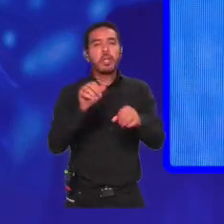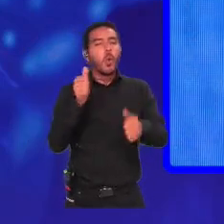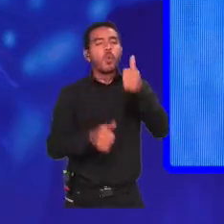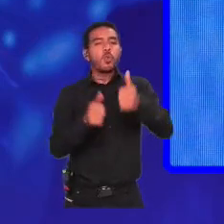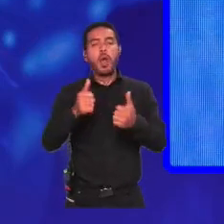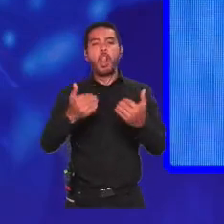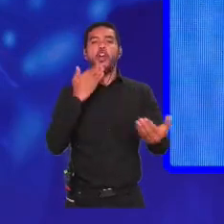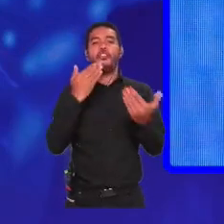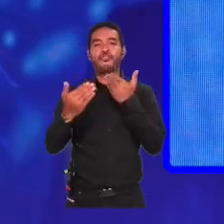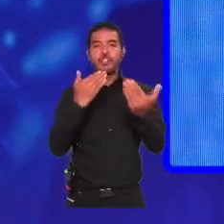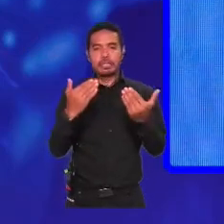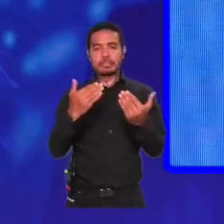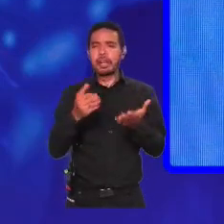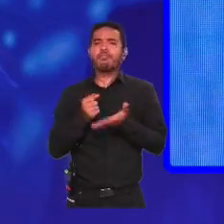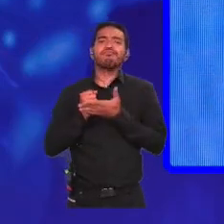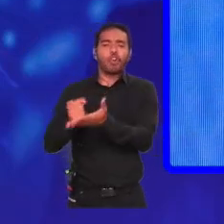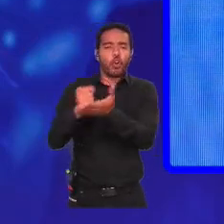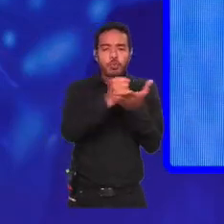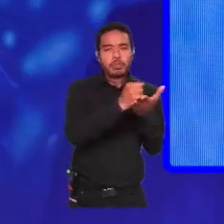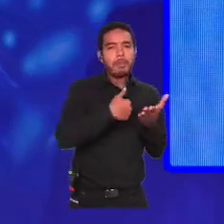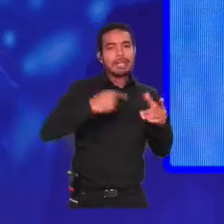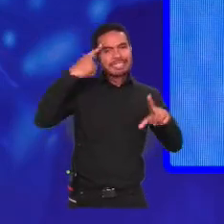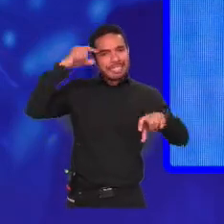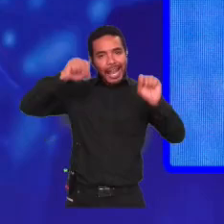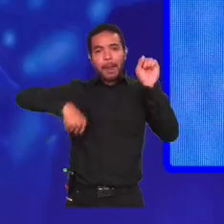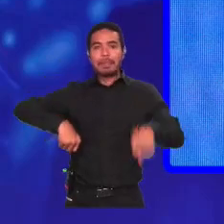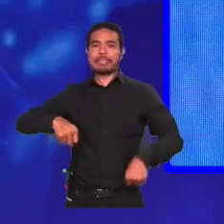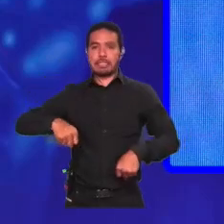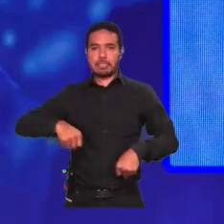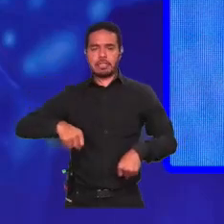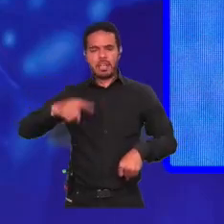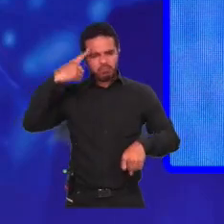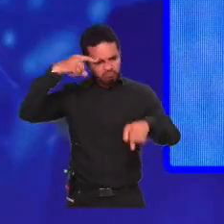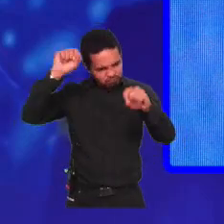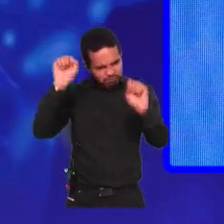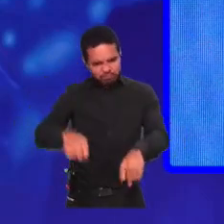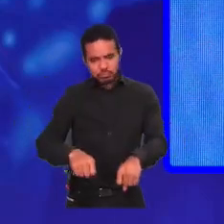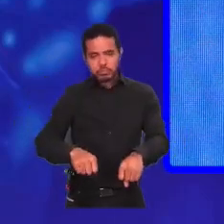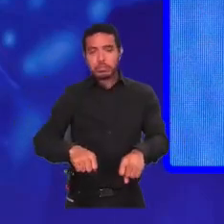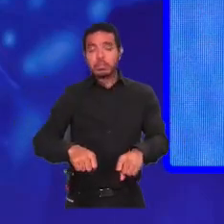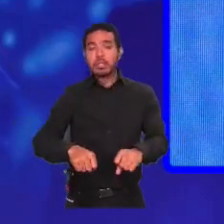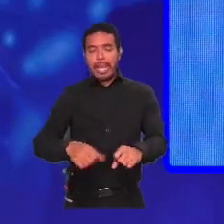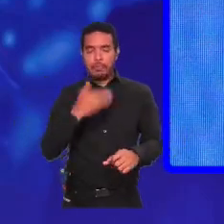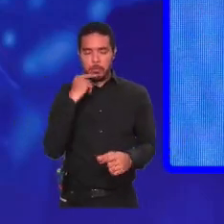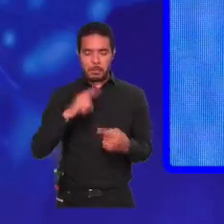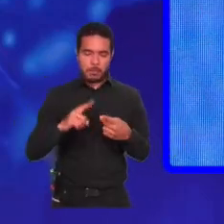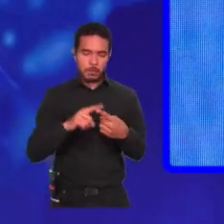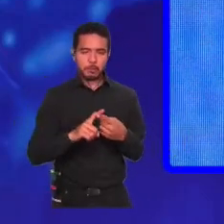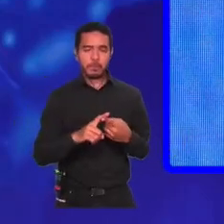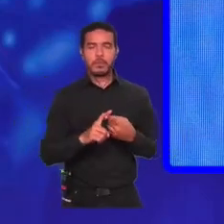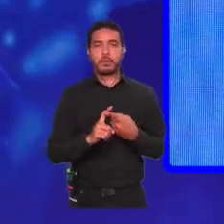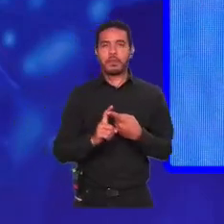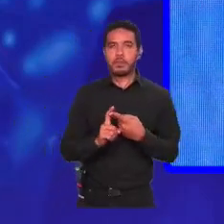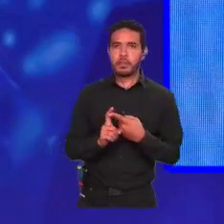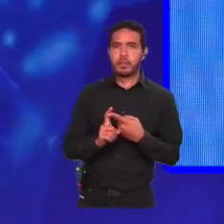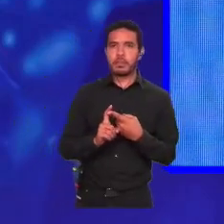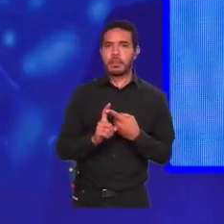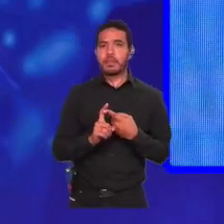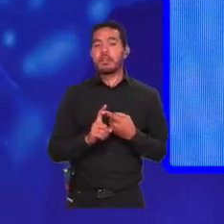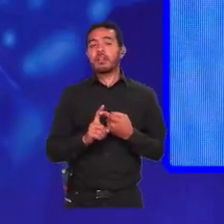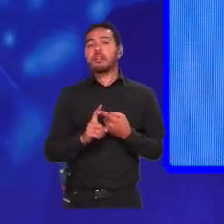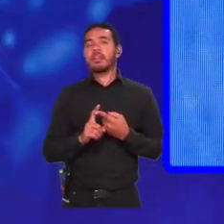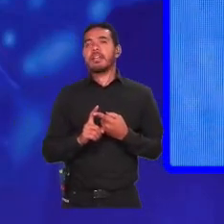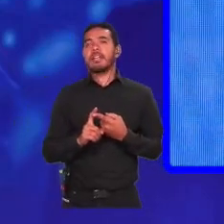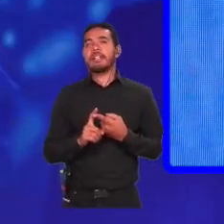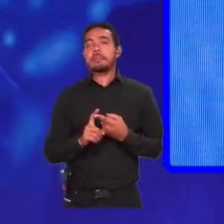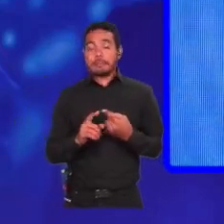collaboration, and capabilities. So confidence, let's walk through that first. Growing up in Colombia, it